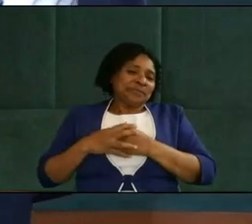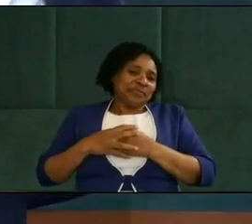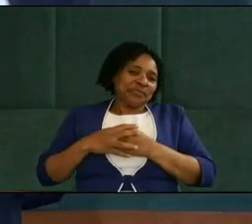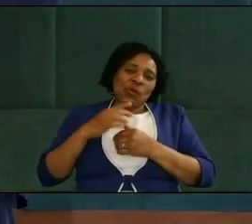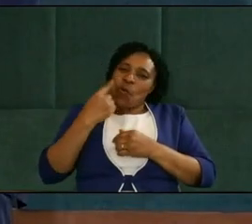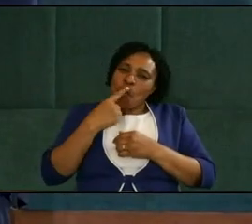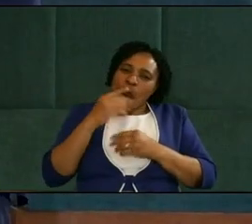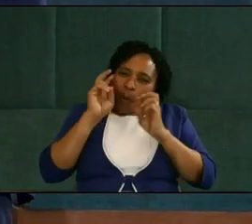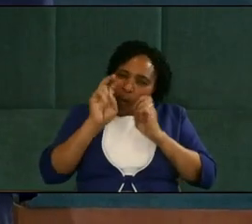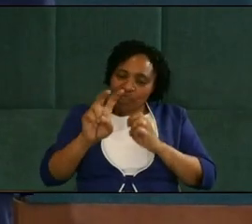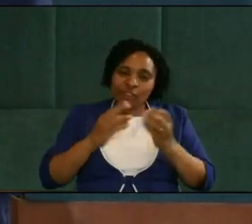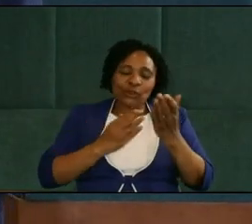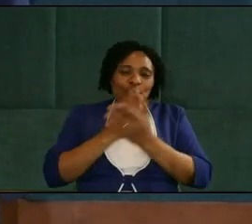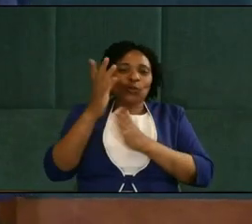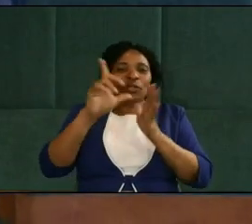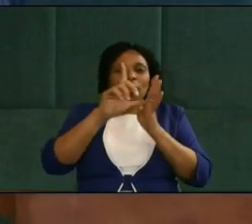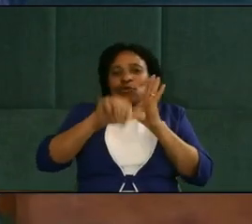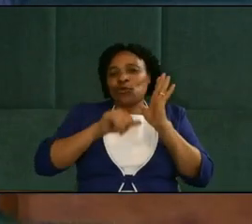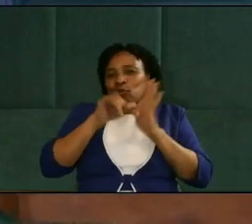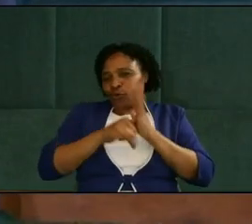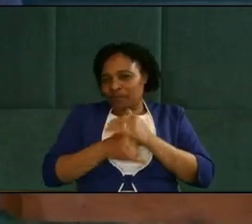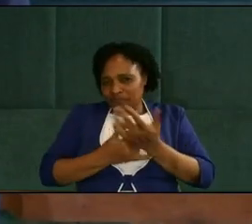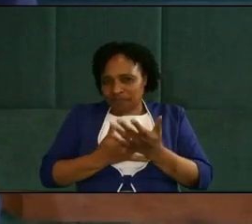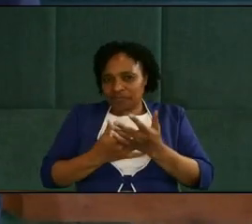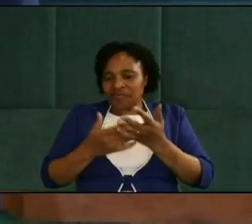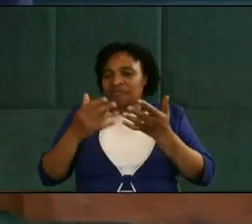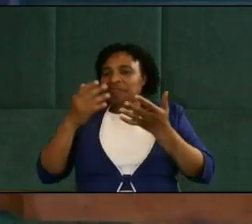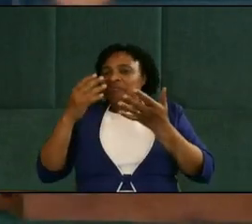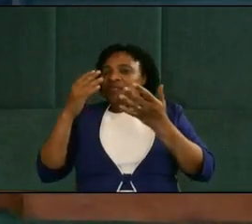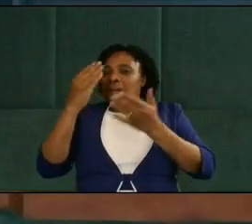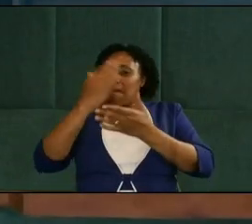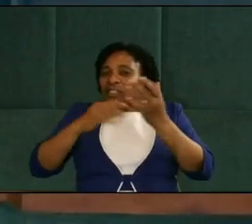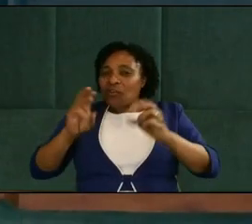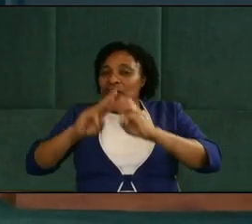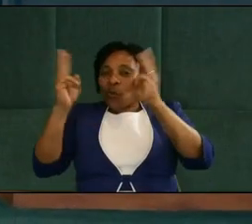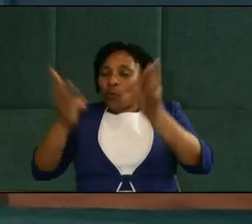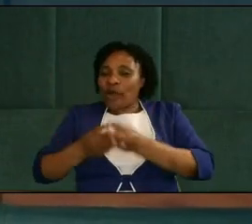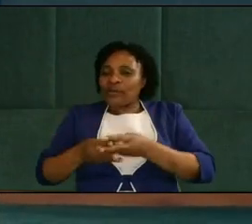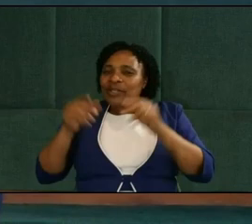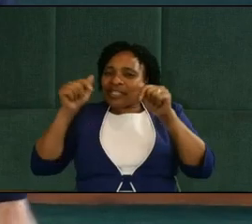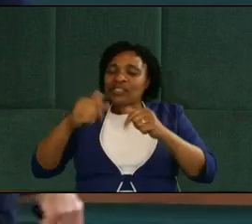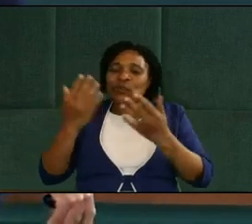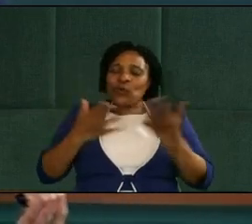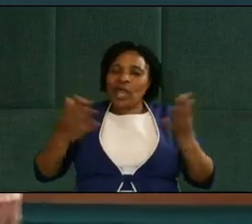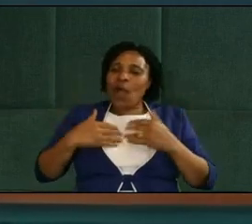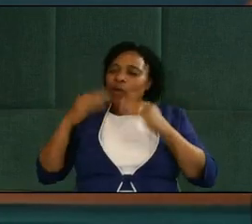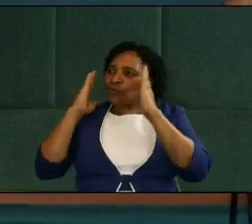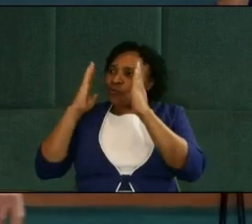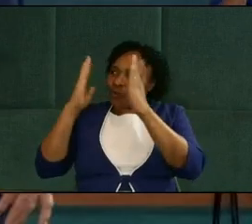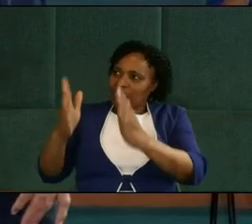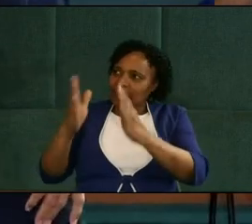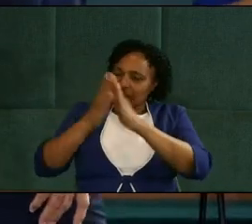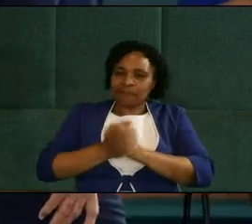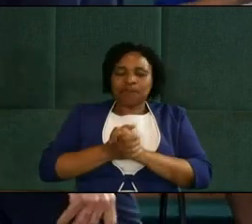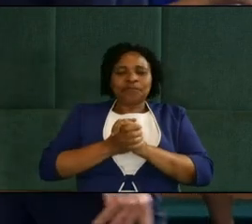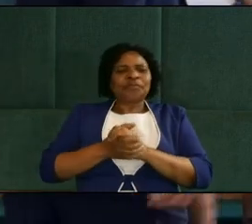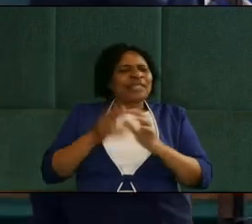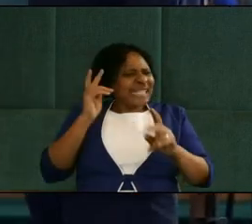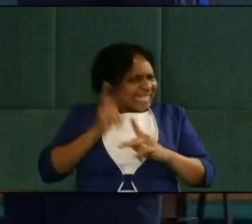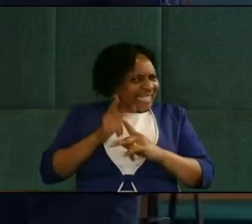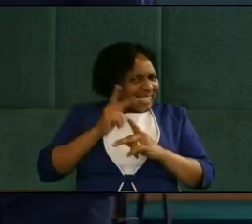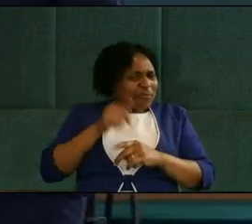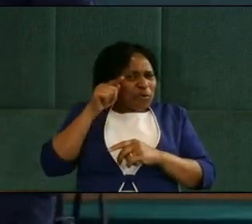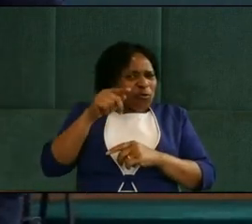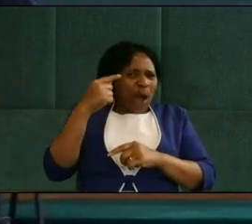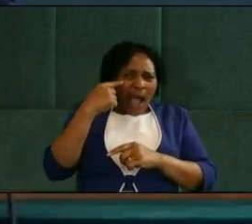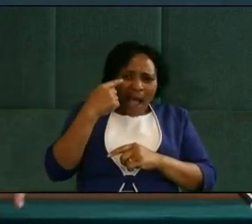those of you watching via the internet, and those of you watching all parts of the world, here's where I want to take your focus. Keep your eyes